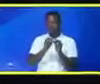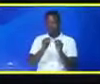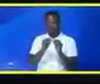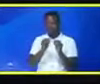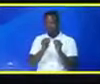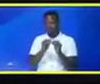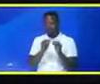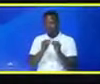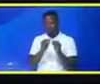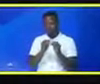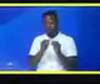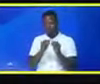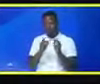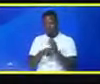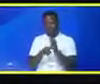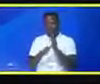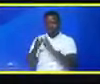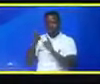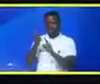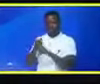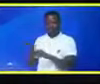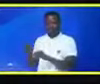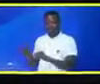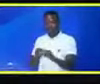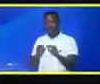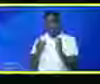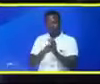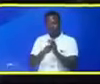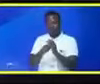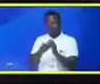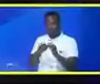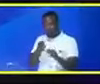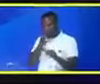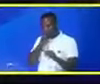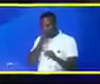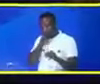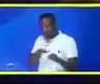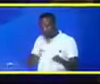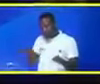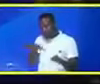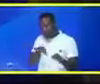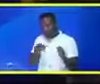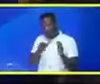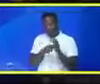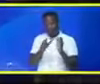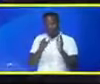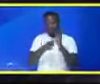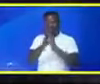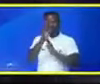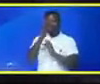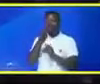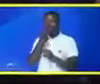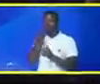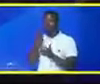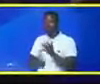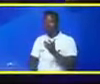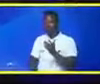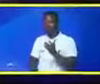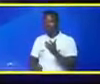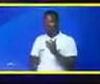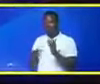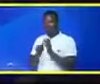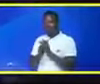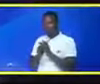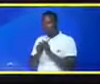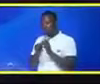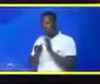of God moved upon the face of the waters. Then the Bible says, and God said, the Hebrew expression